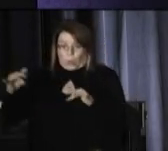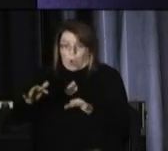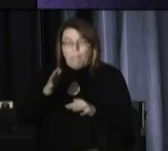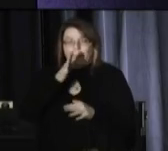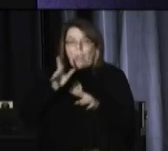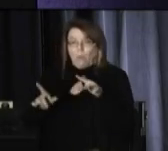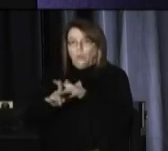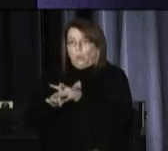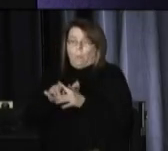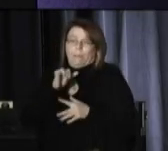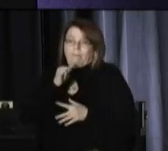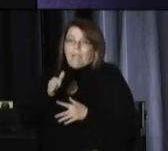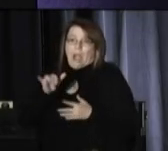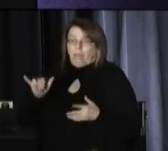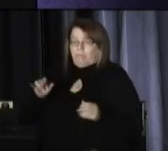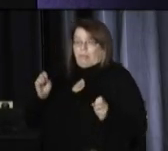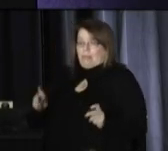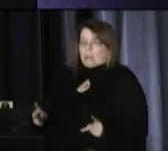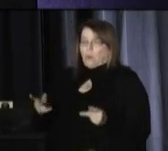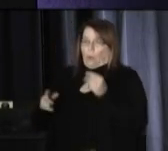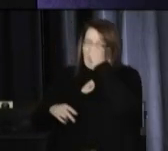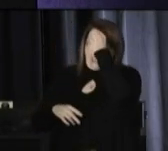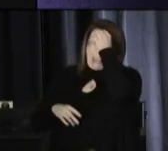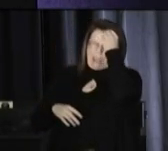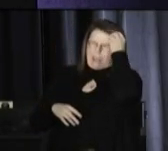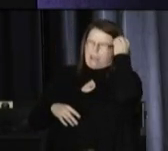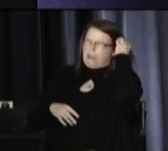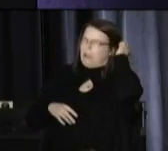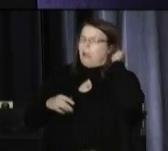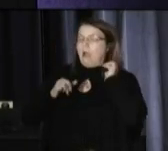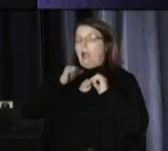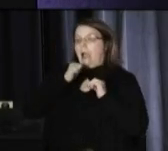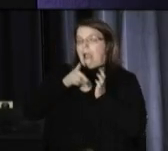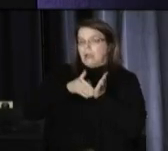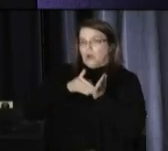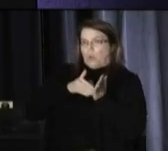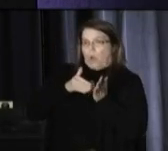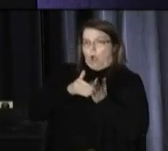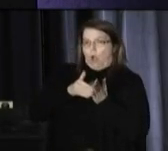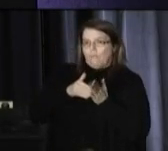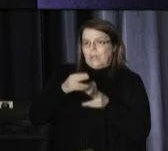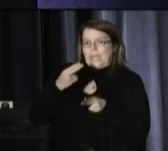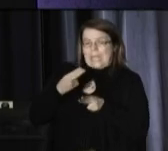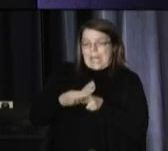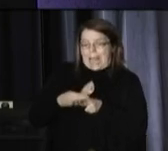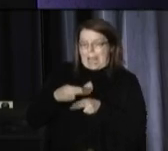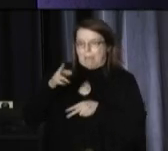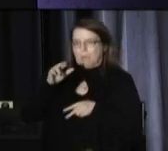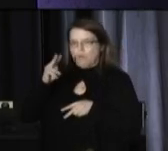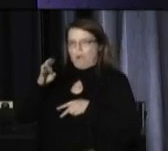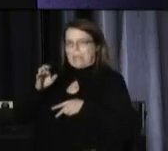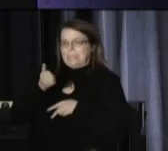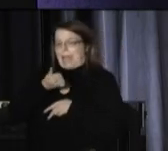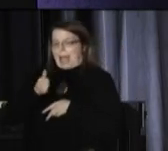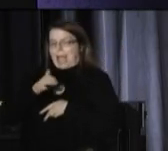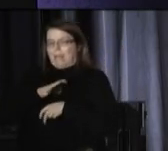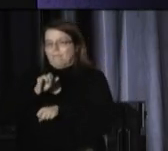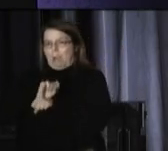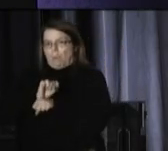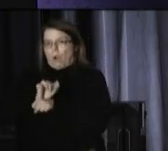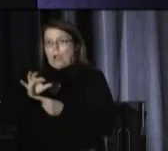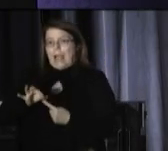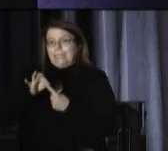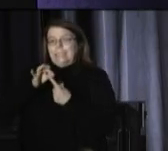And if not, like, that's okay. I don't often name race in any of my work unless it is a white